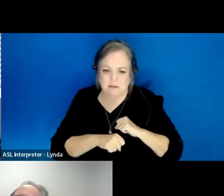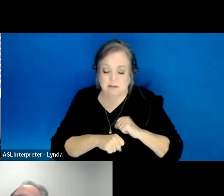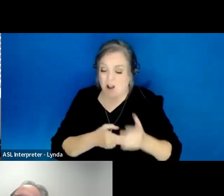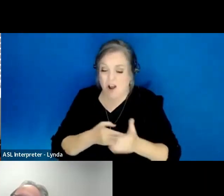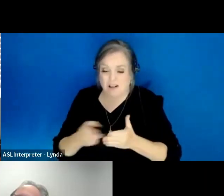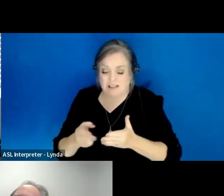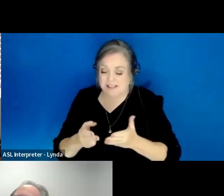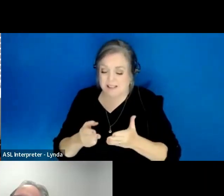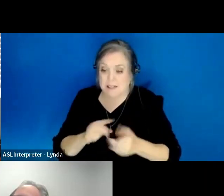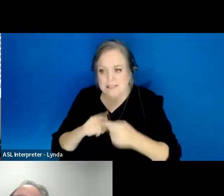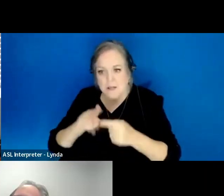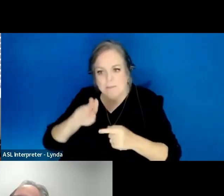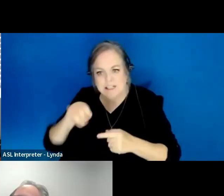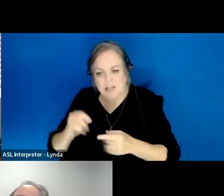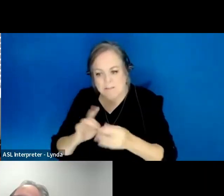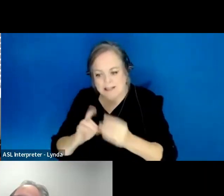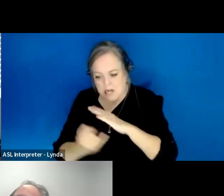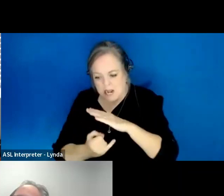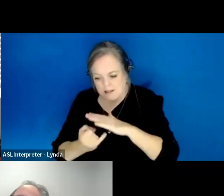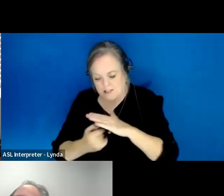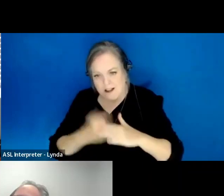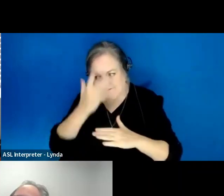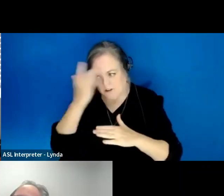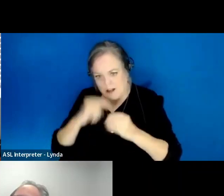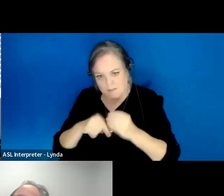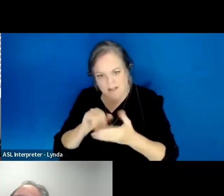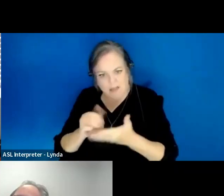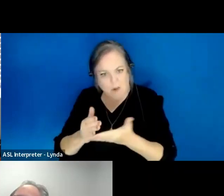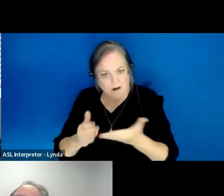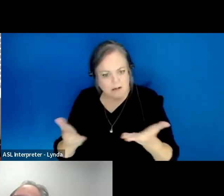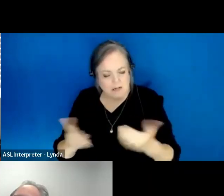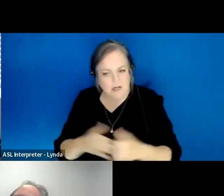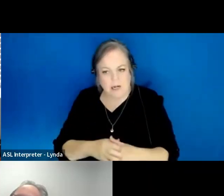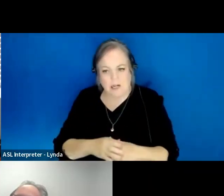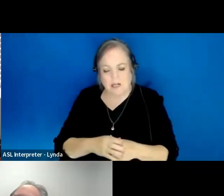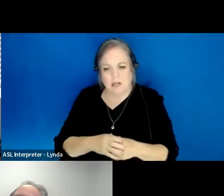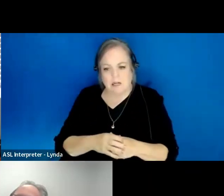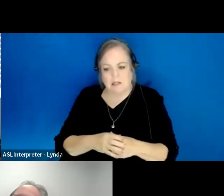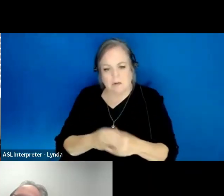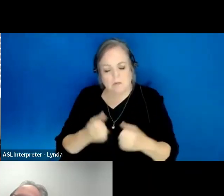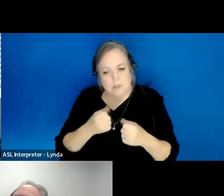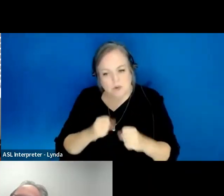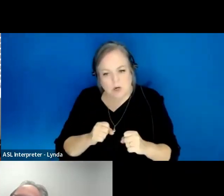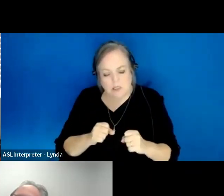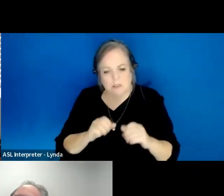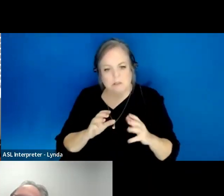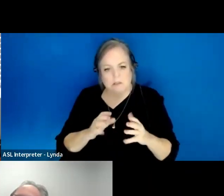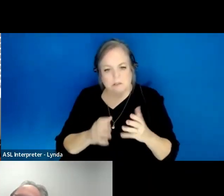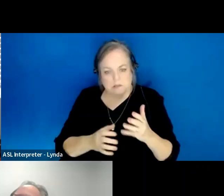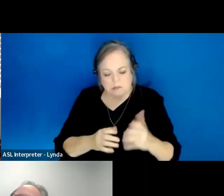BJ mentioned isolation, I kind of forgot about that part, the part where we tried to work around